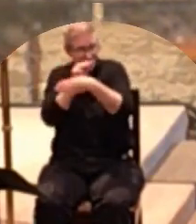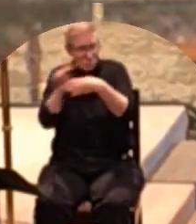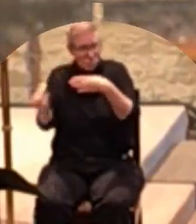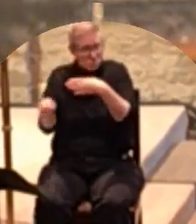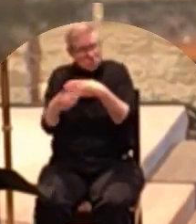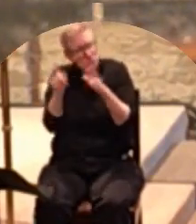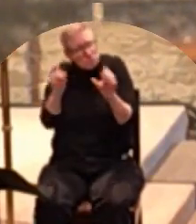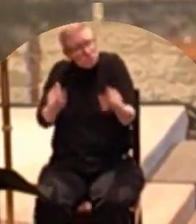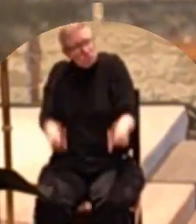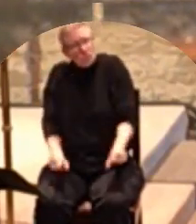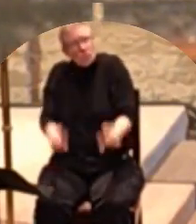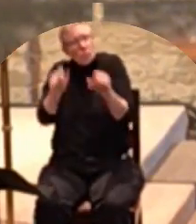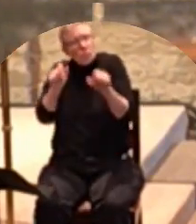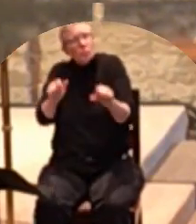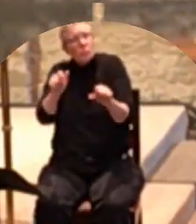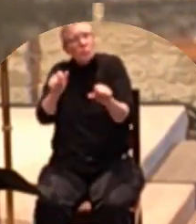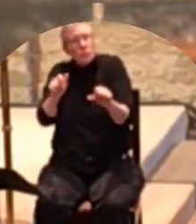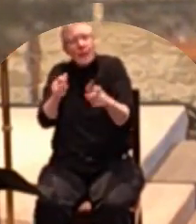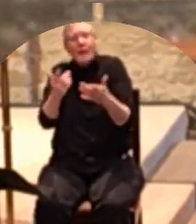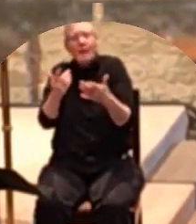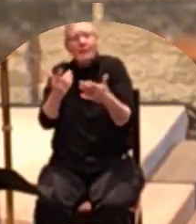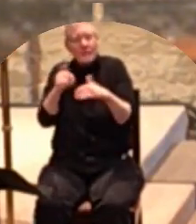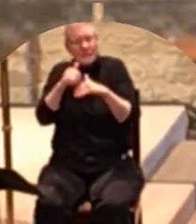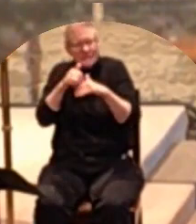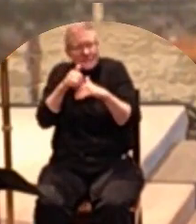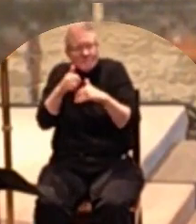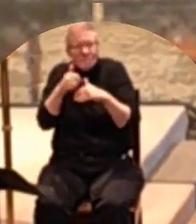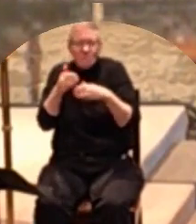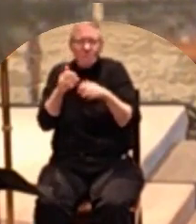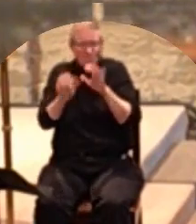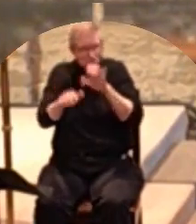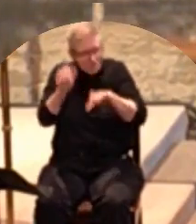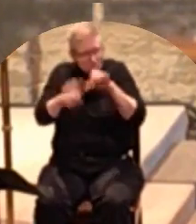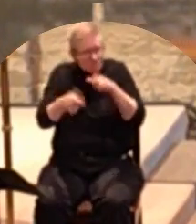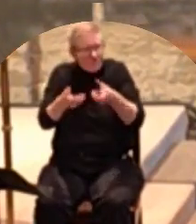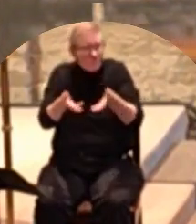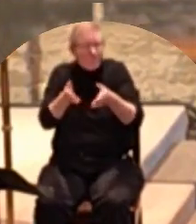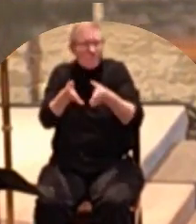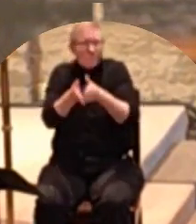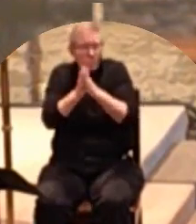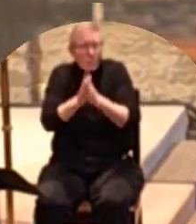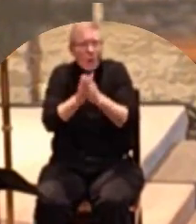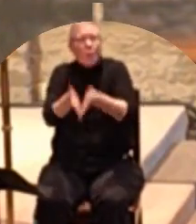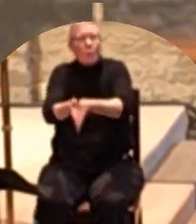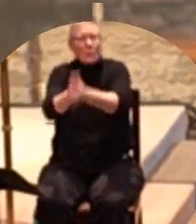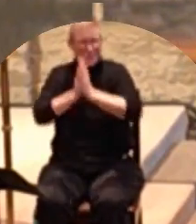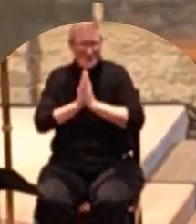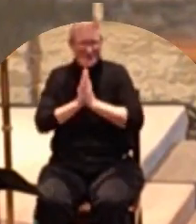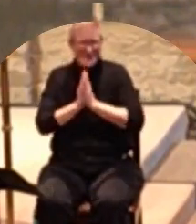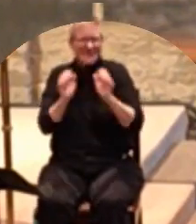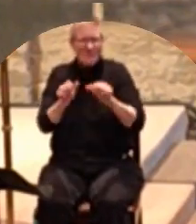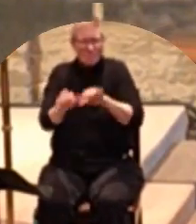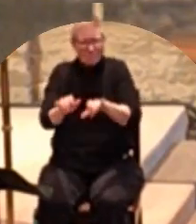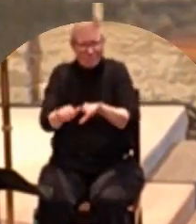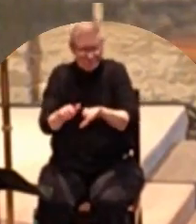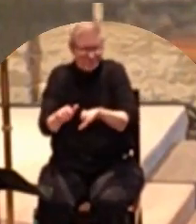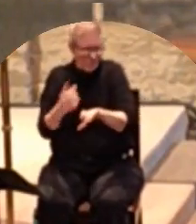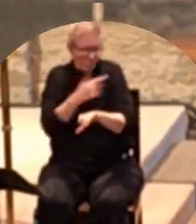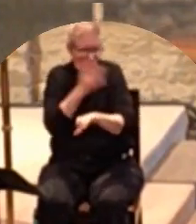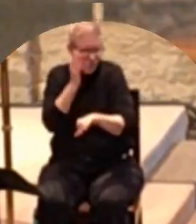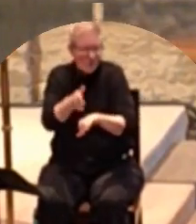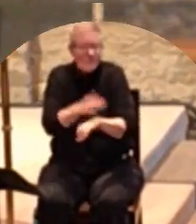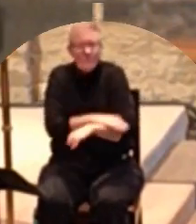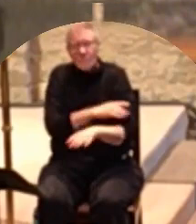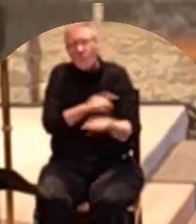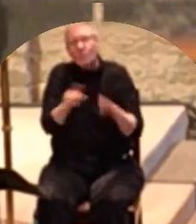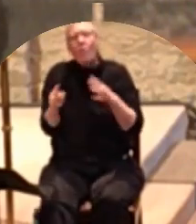a prayer request on the website. You can also pray with Silent Unity, and that is